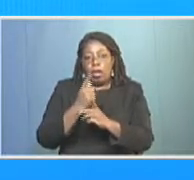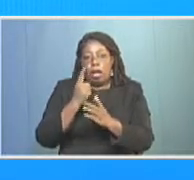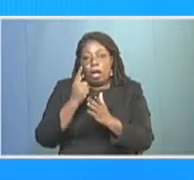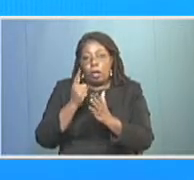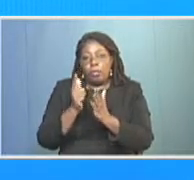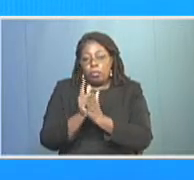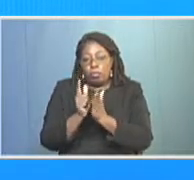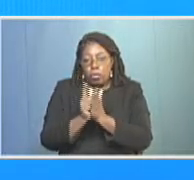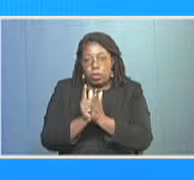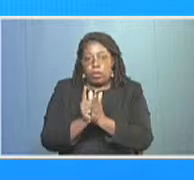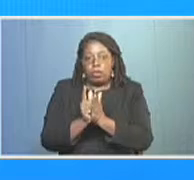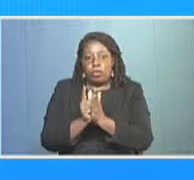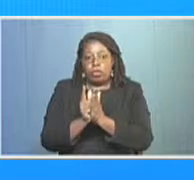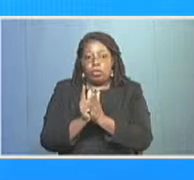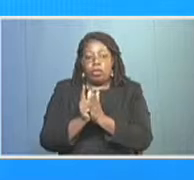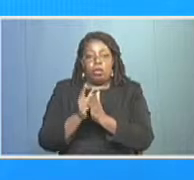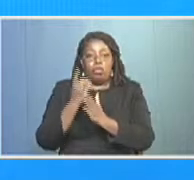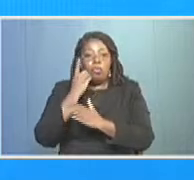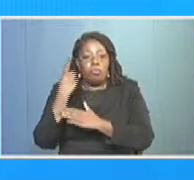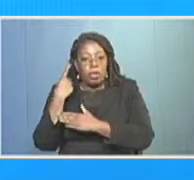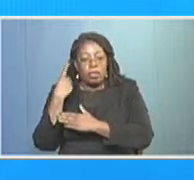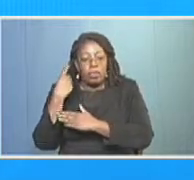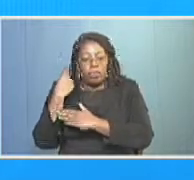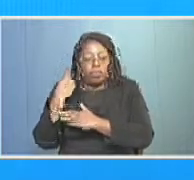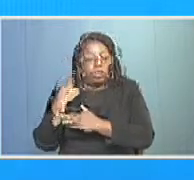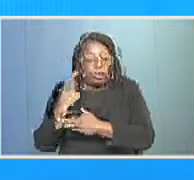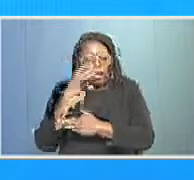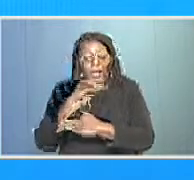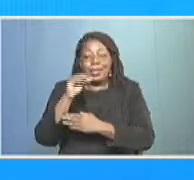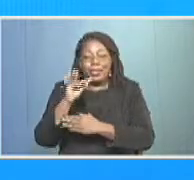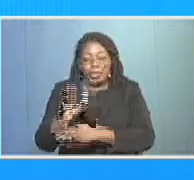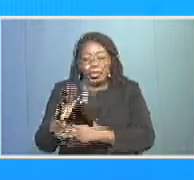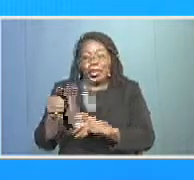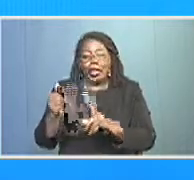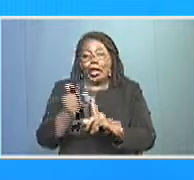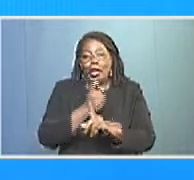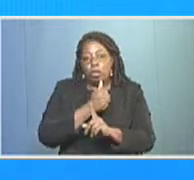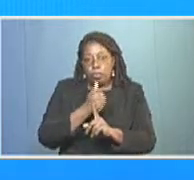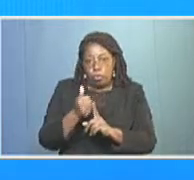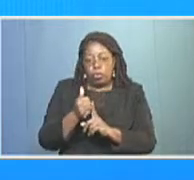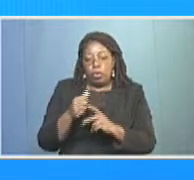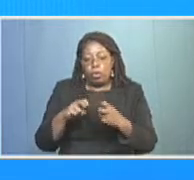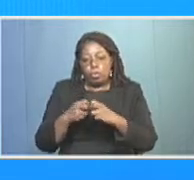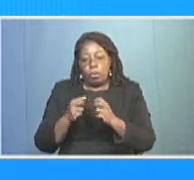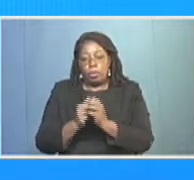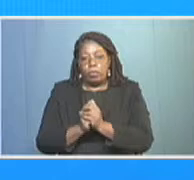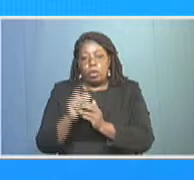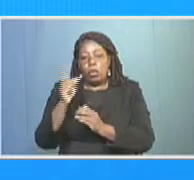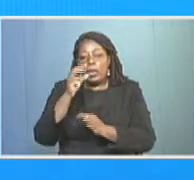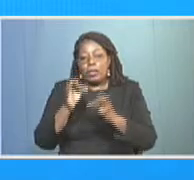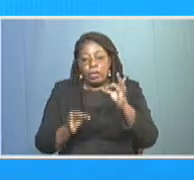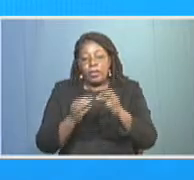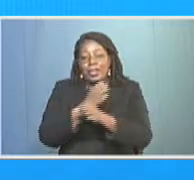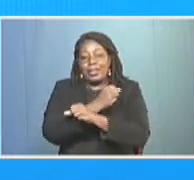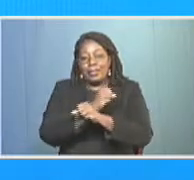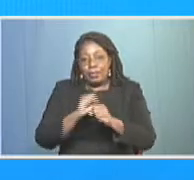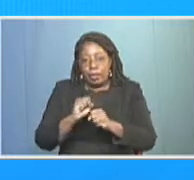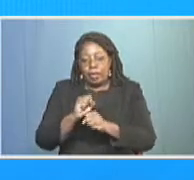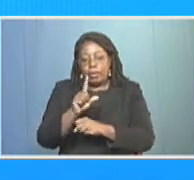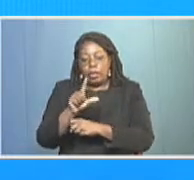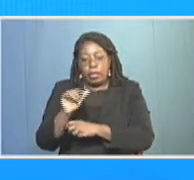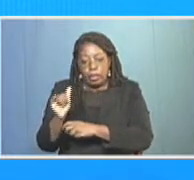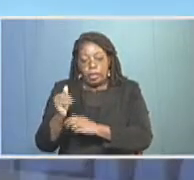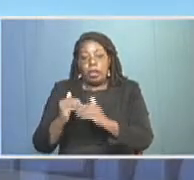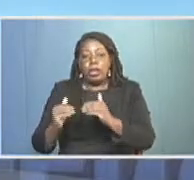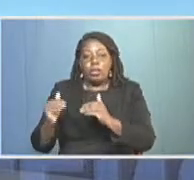court for sexual, domestic, and children abuse matters, where justice can be safely and swiftly